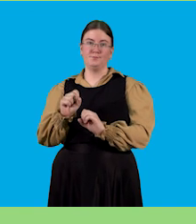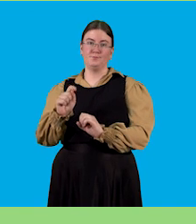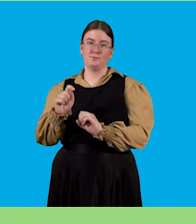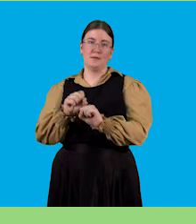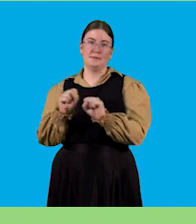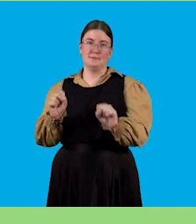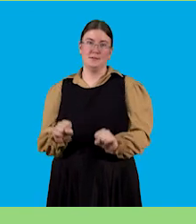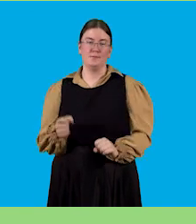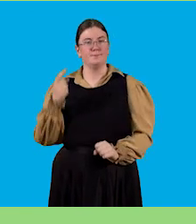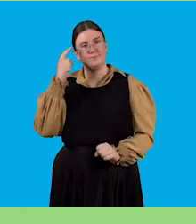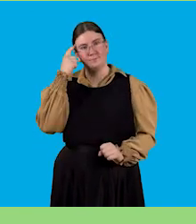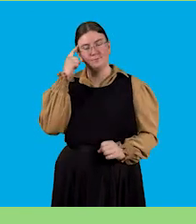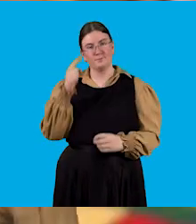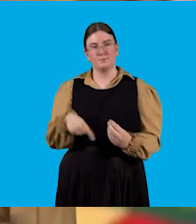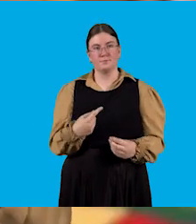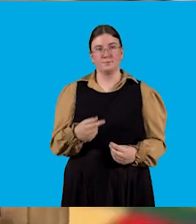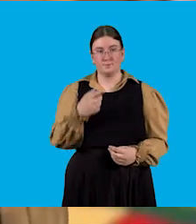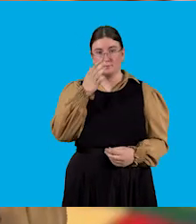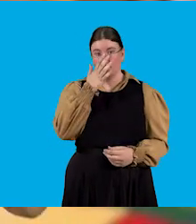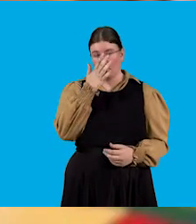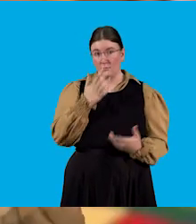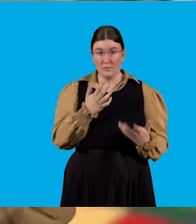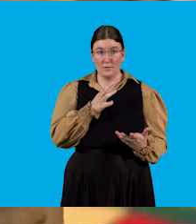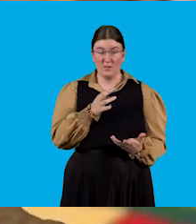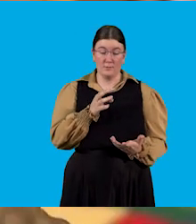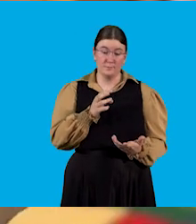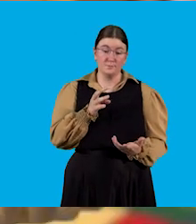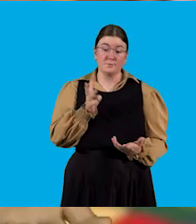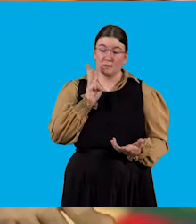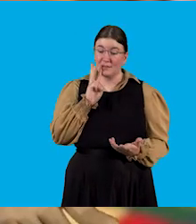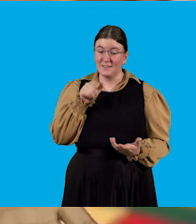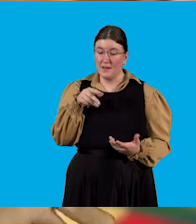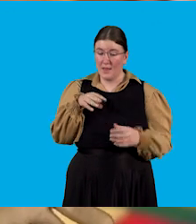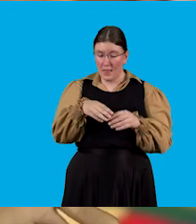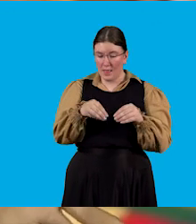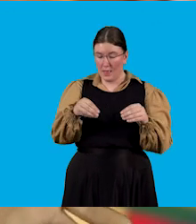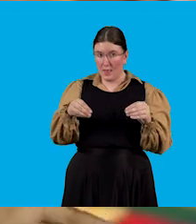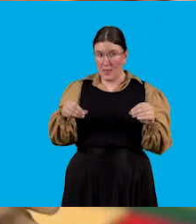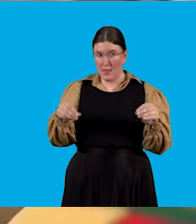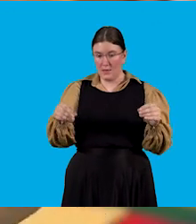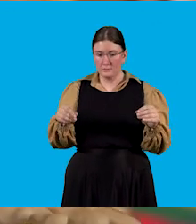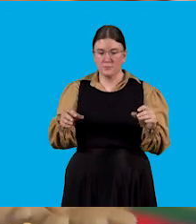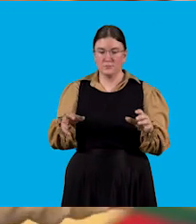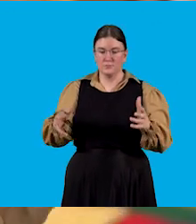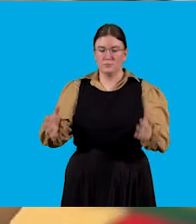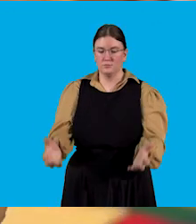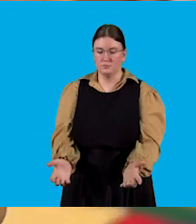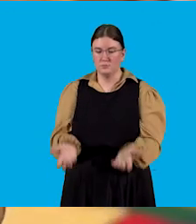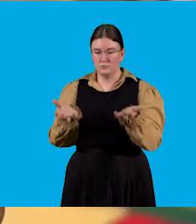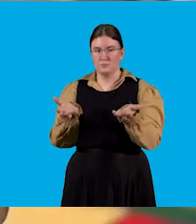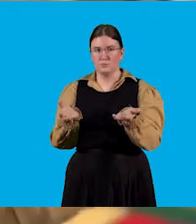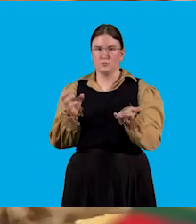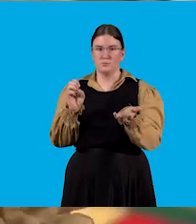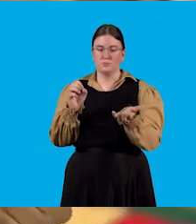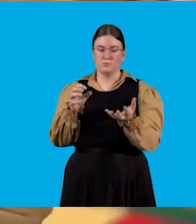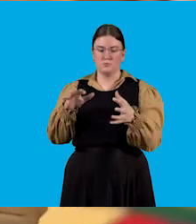that we looked at, where you have maybe sandy water being filtered down a sieve. And then